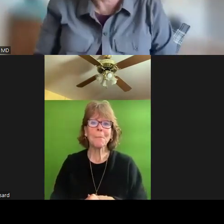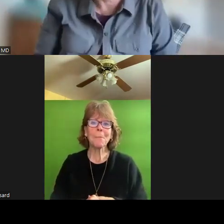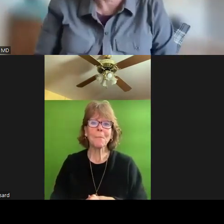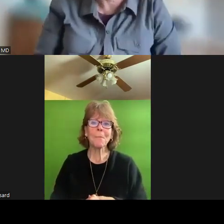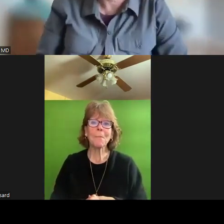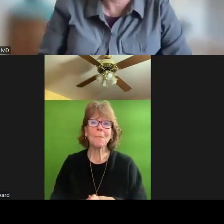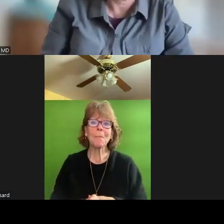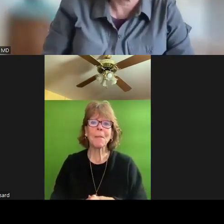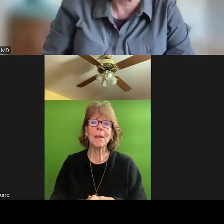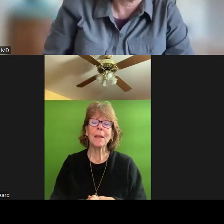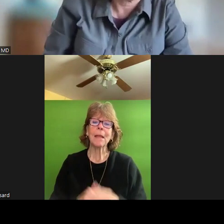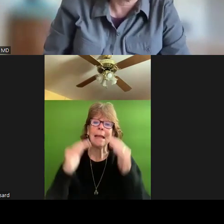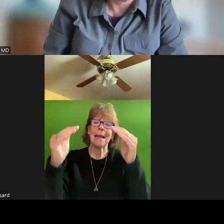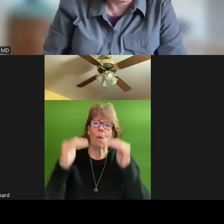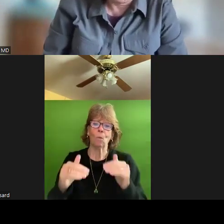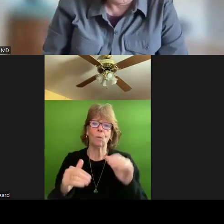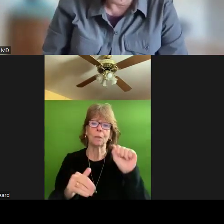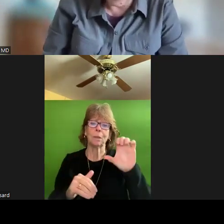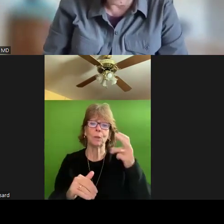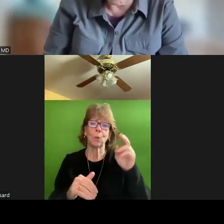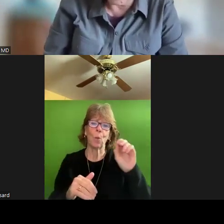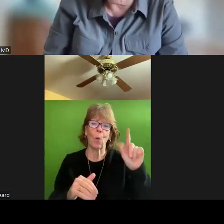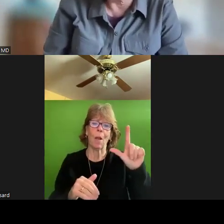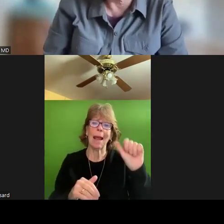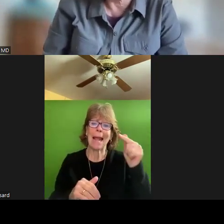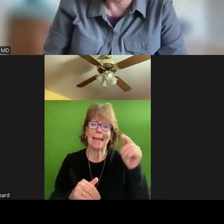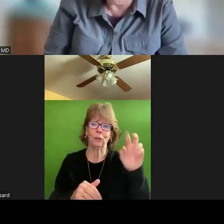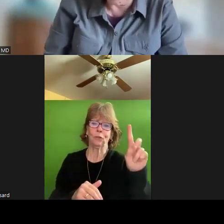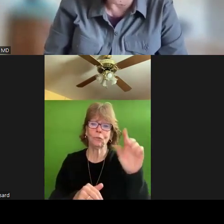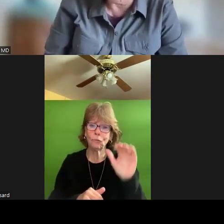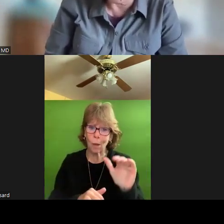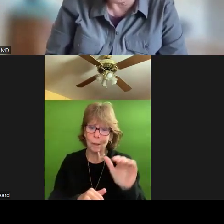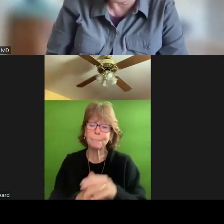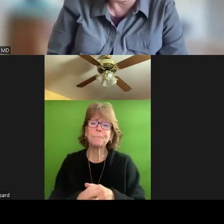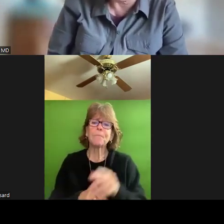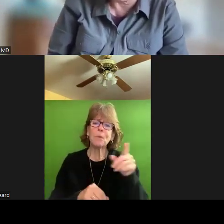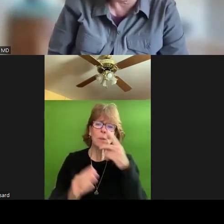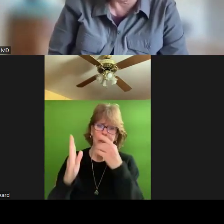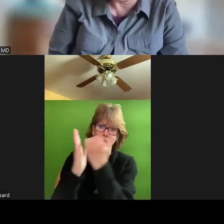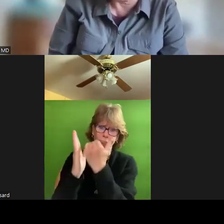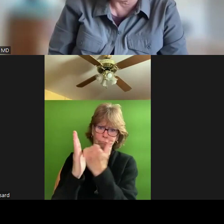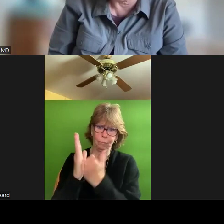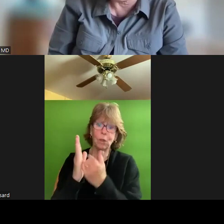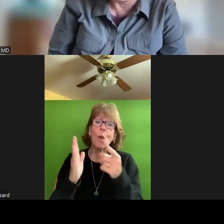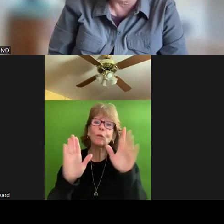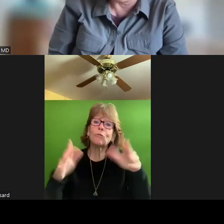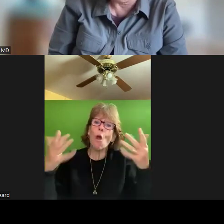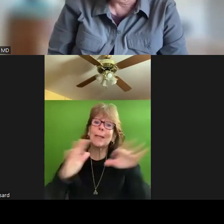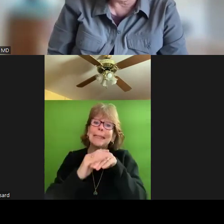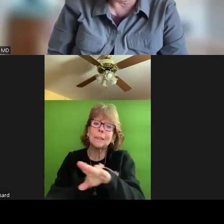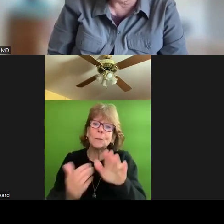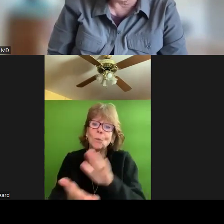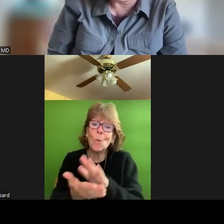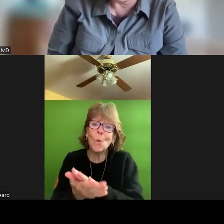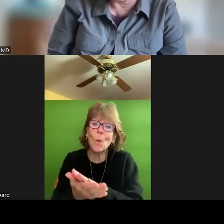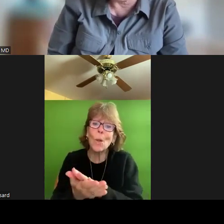The school-age child. The policy discusses school-age children who experience a change in hearing